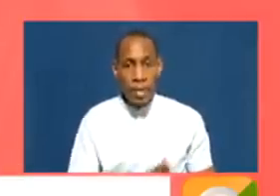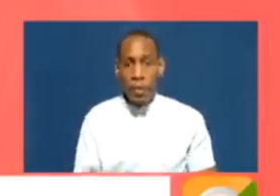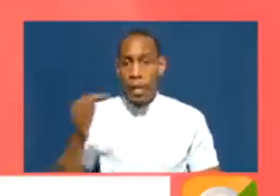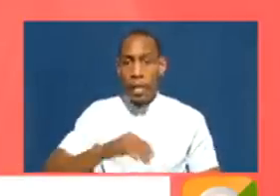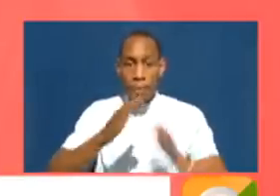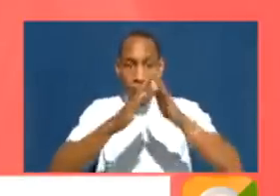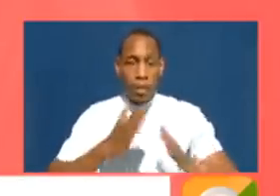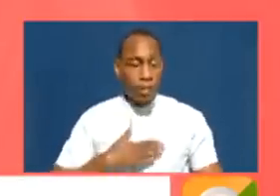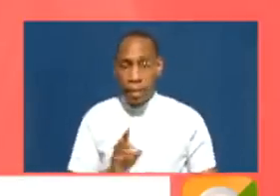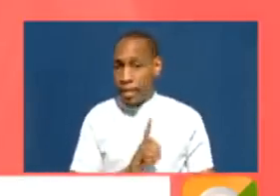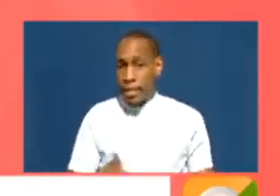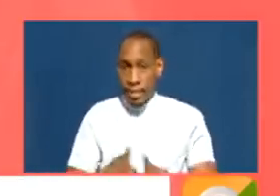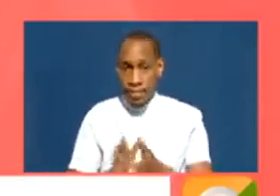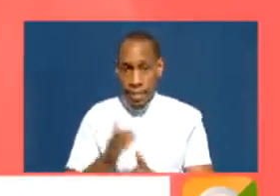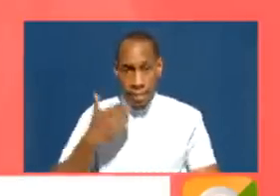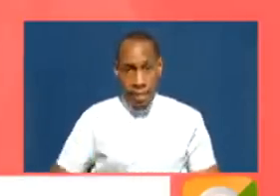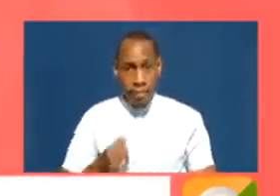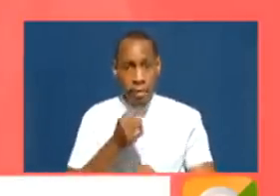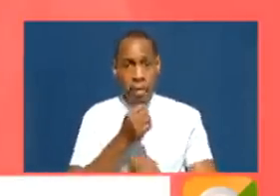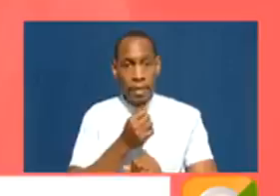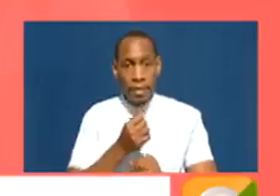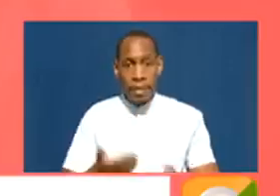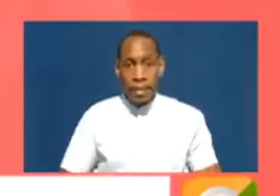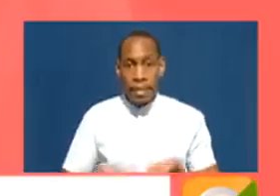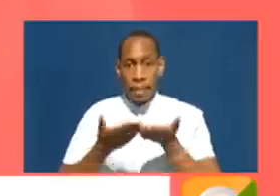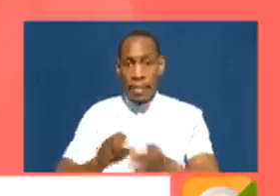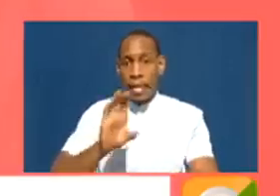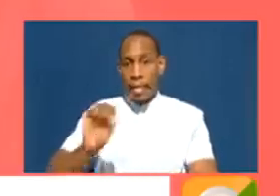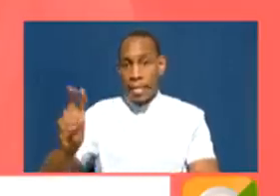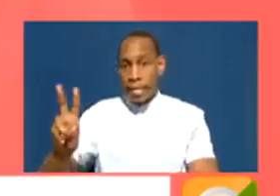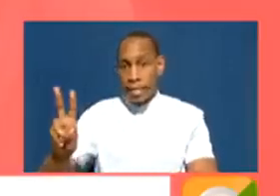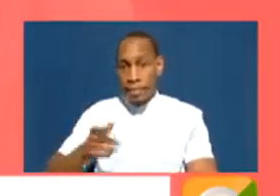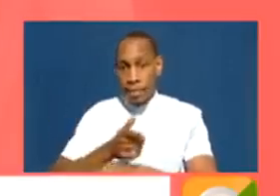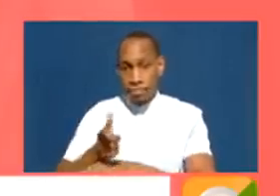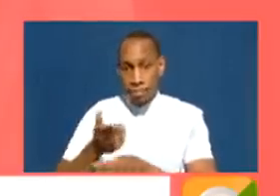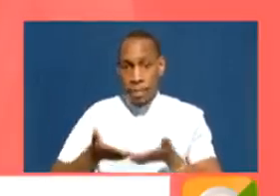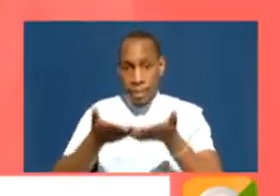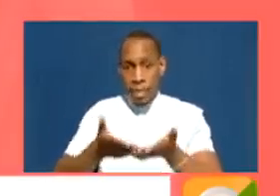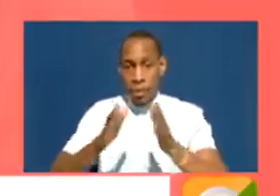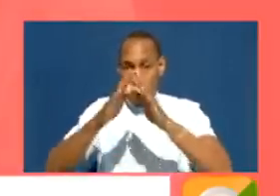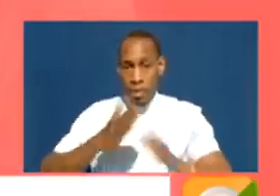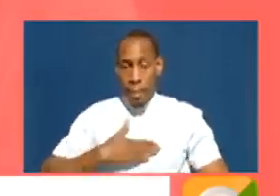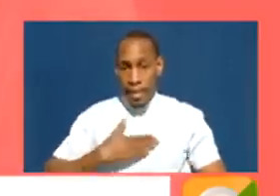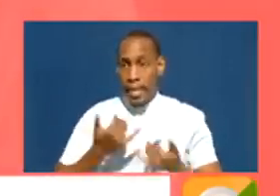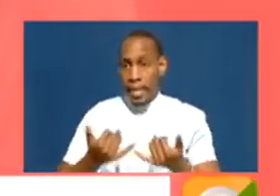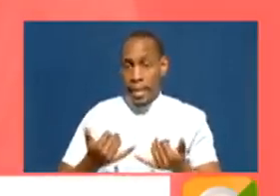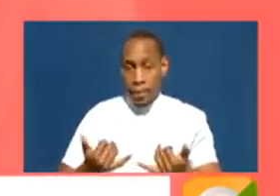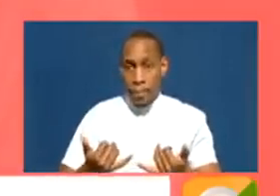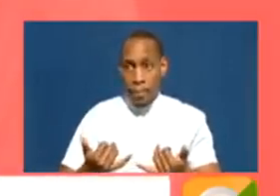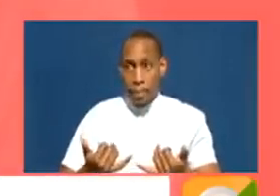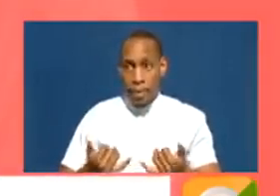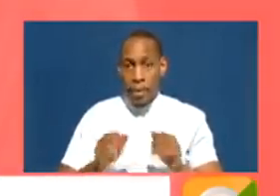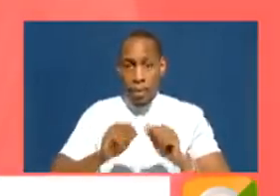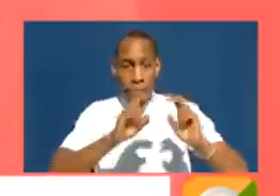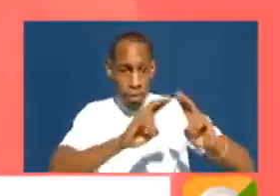to my house. I will make the CCTV cameras available at my house so that those can